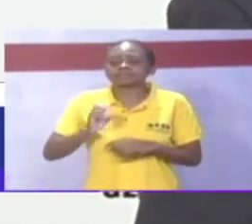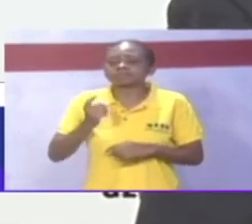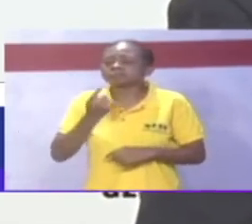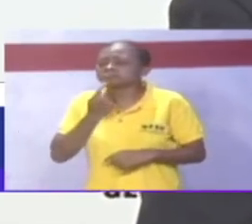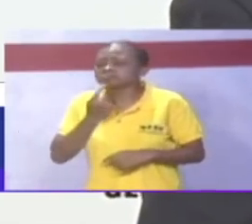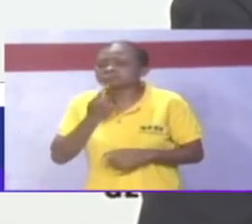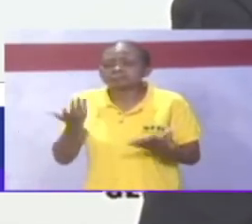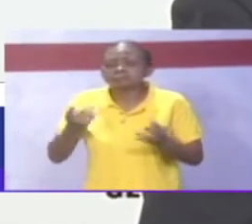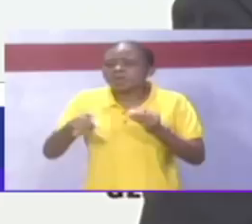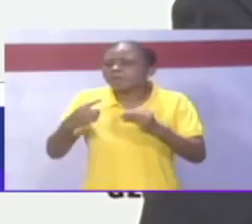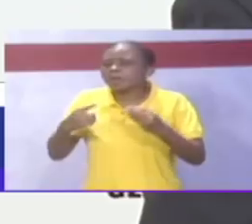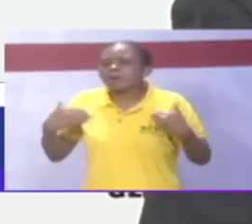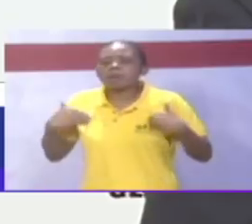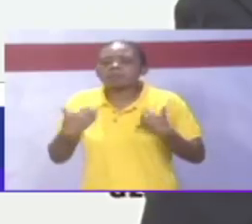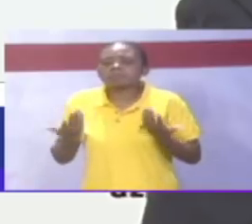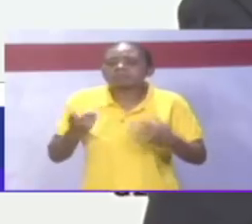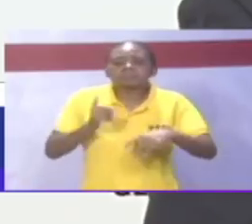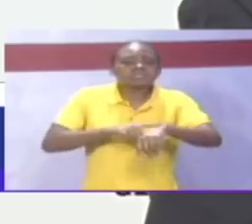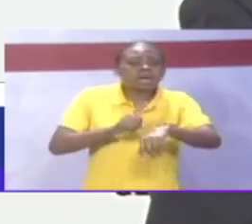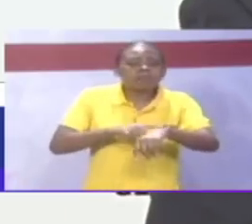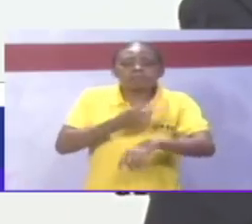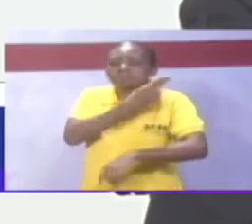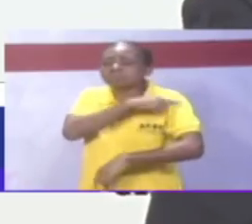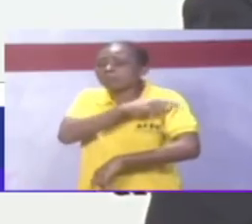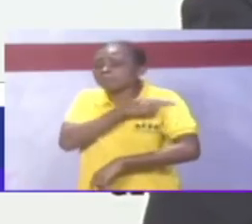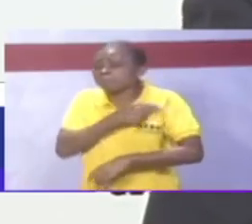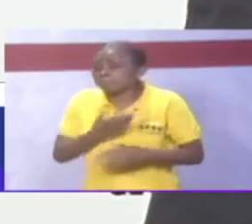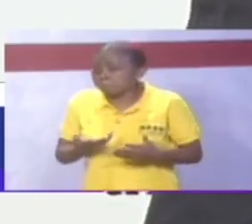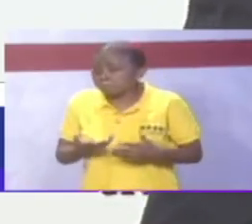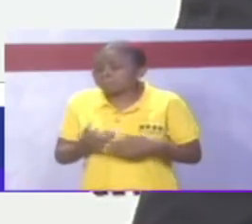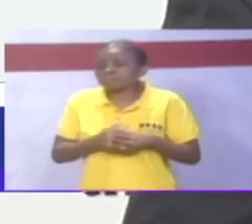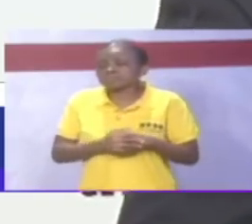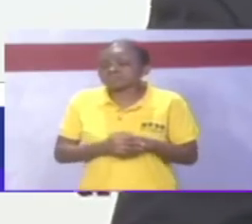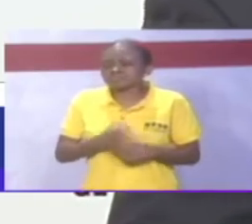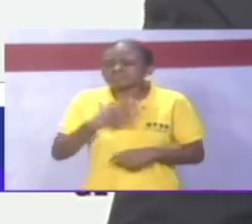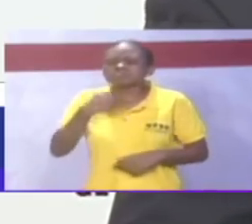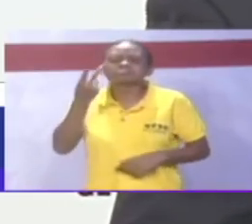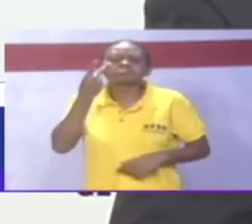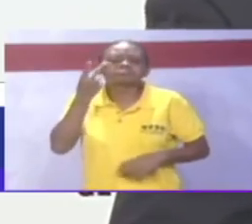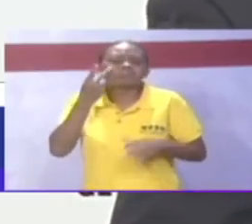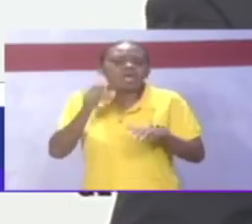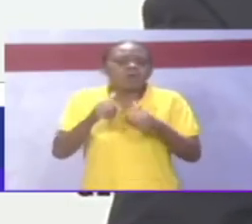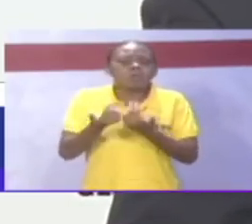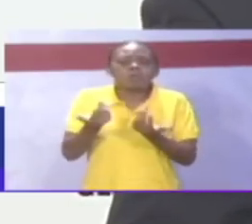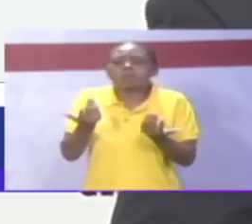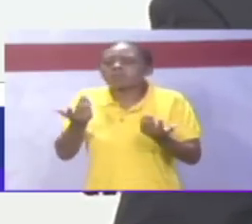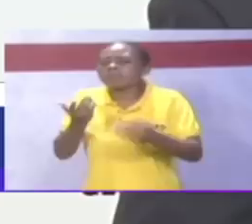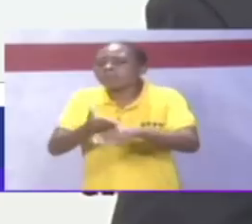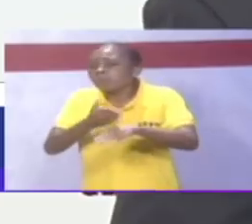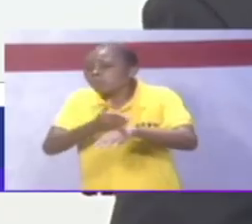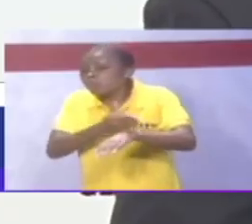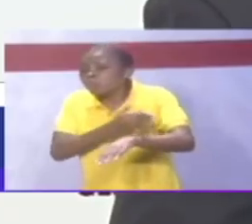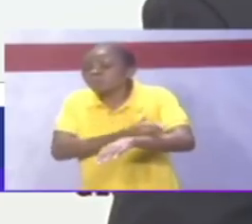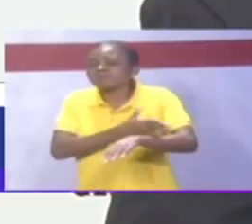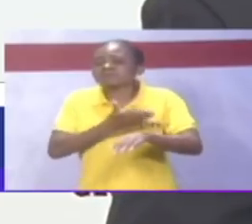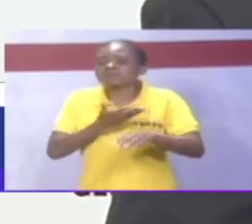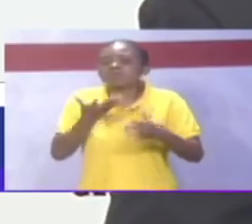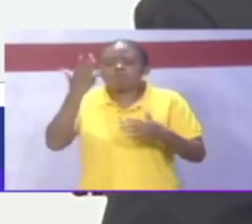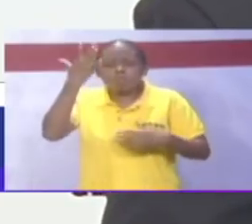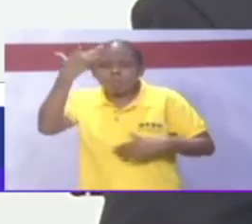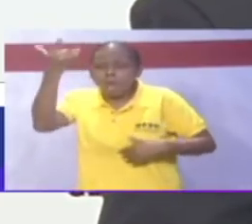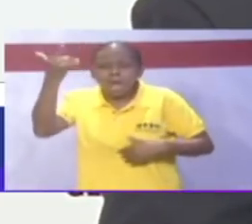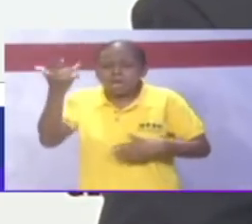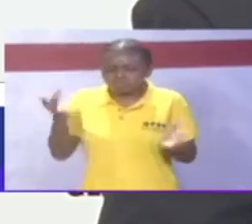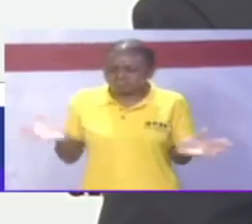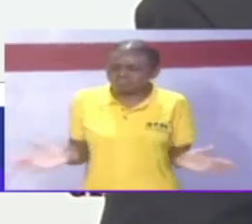COVID-19 and his road to recovery, and just why he encourages persons to be vaccinated. Mrs. Teixeira,